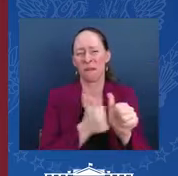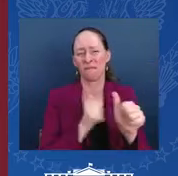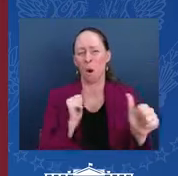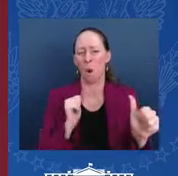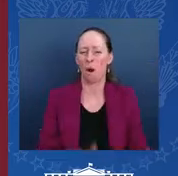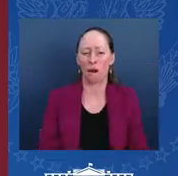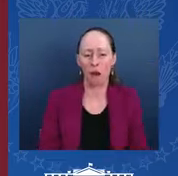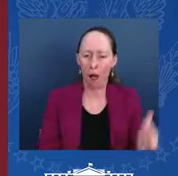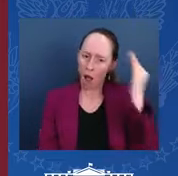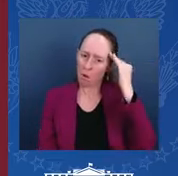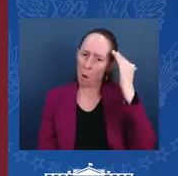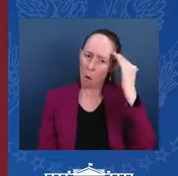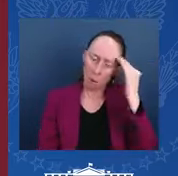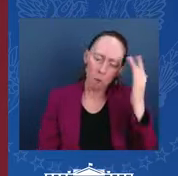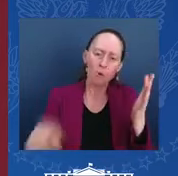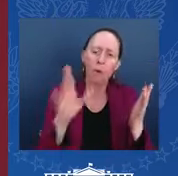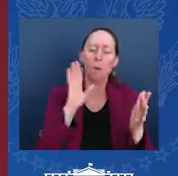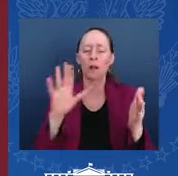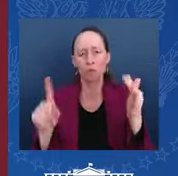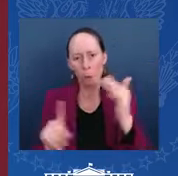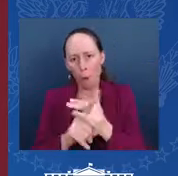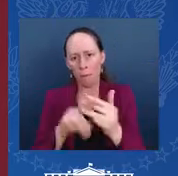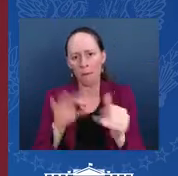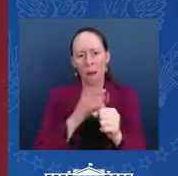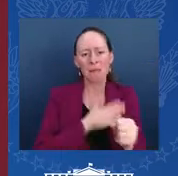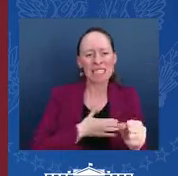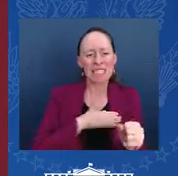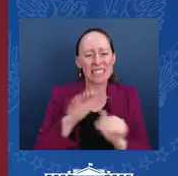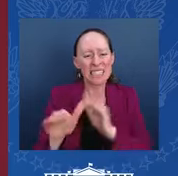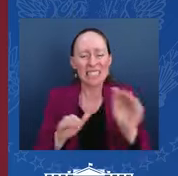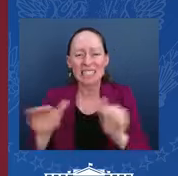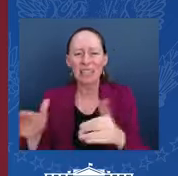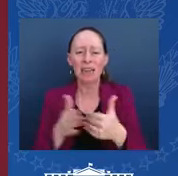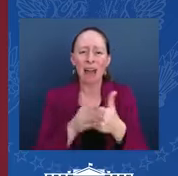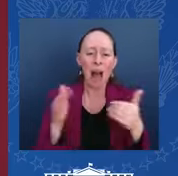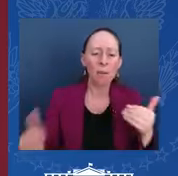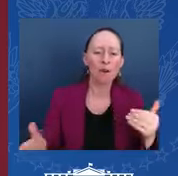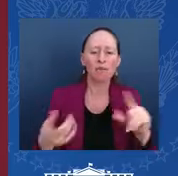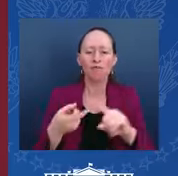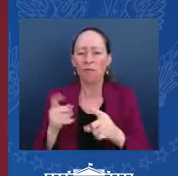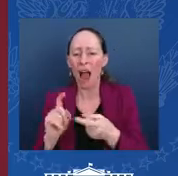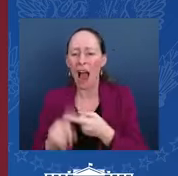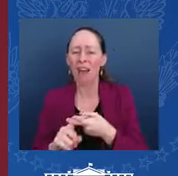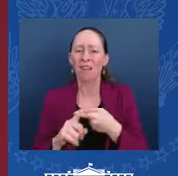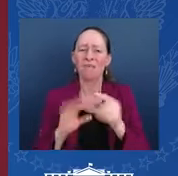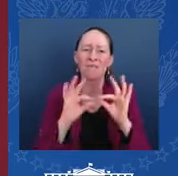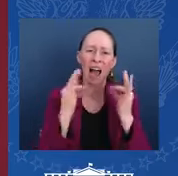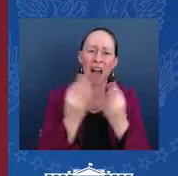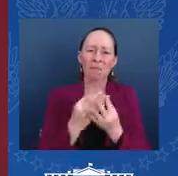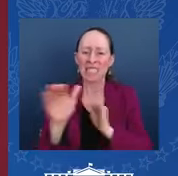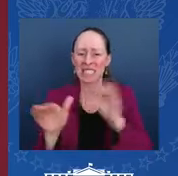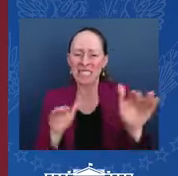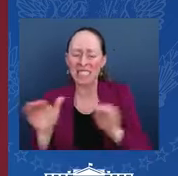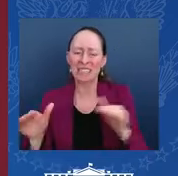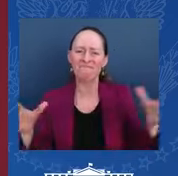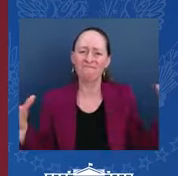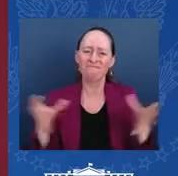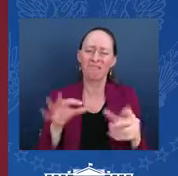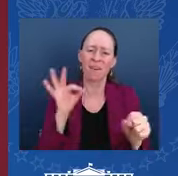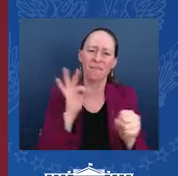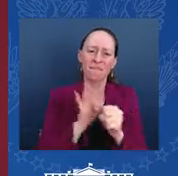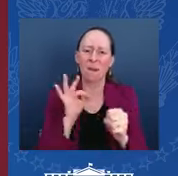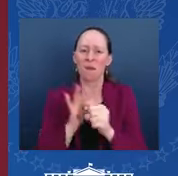get your friends, get your relatives, get them to vote, because this is the nation's democracy, in my view, depends on